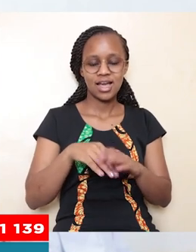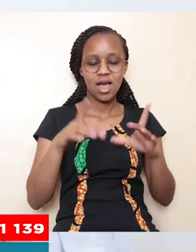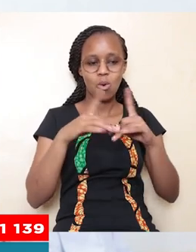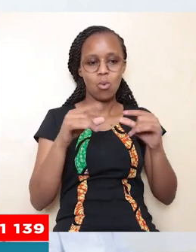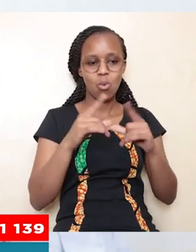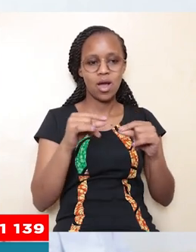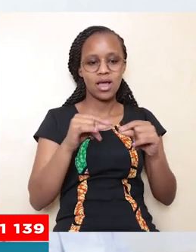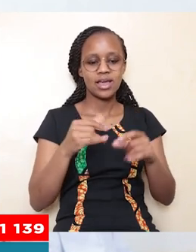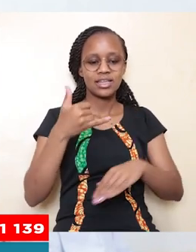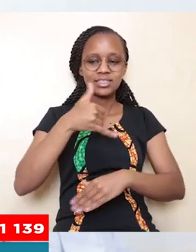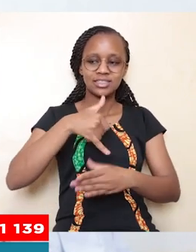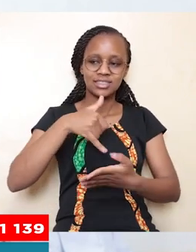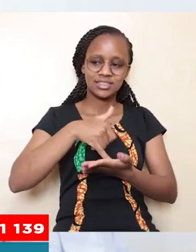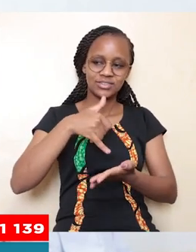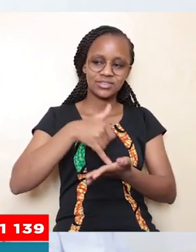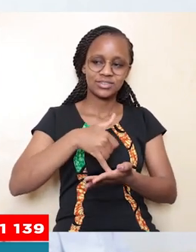is inclusive.